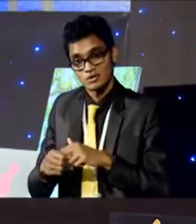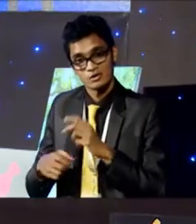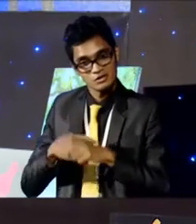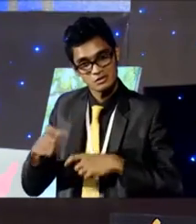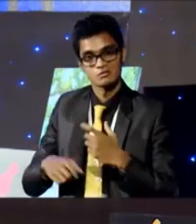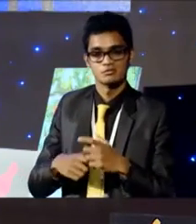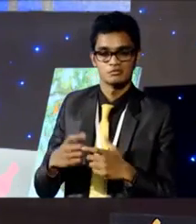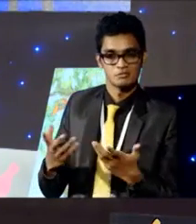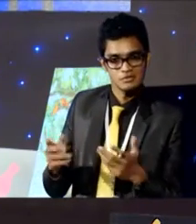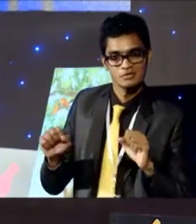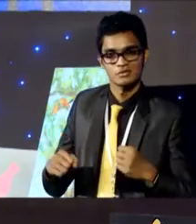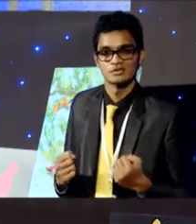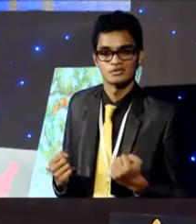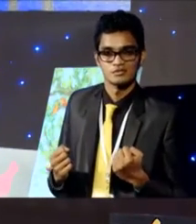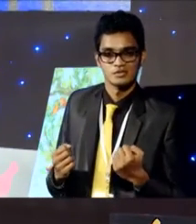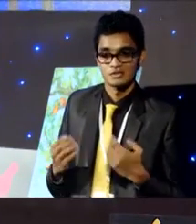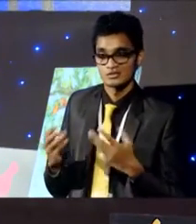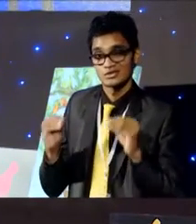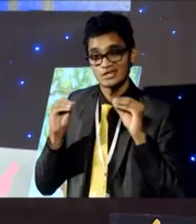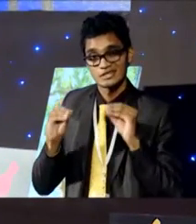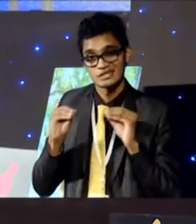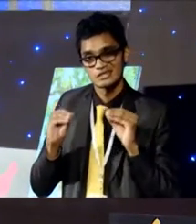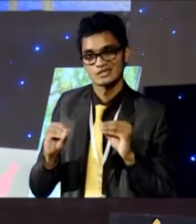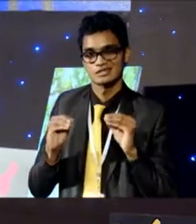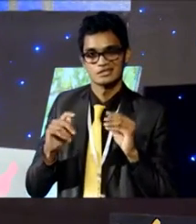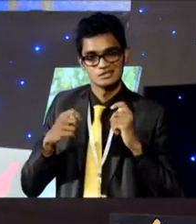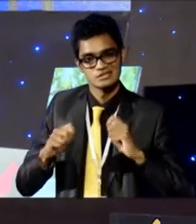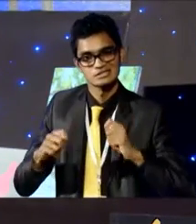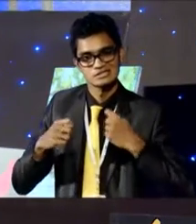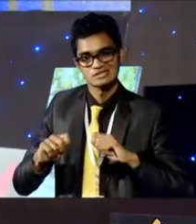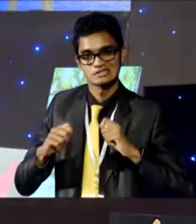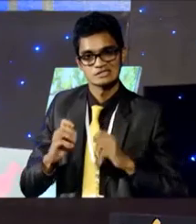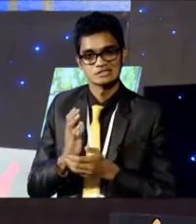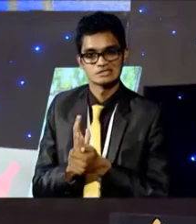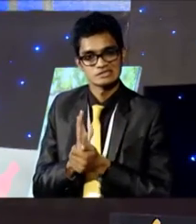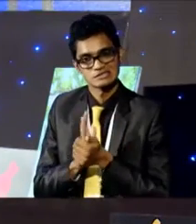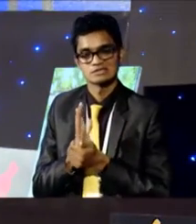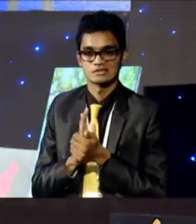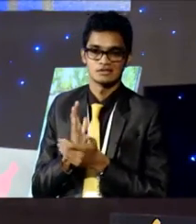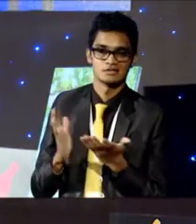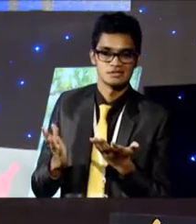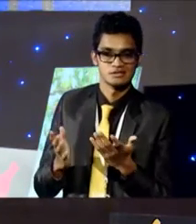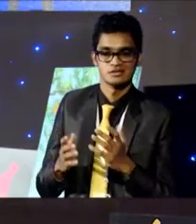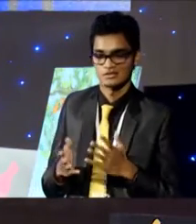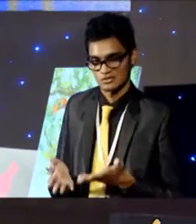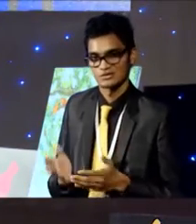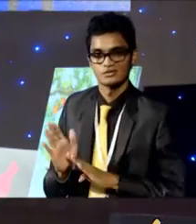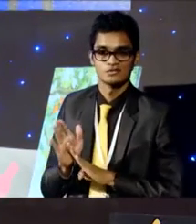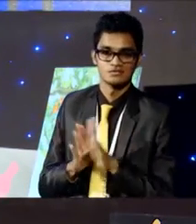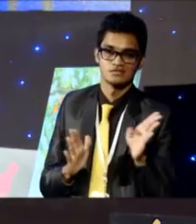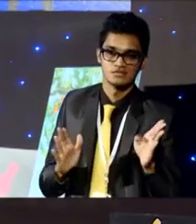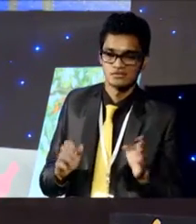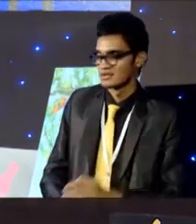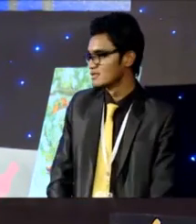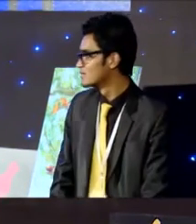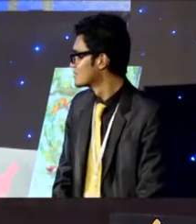Okay, that's one. I think that process is there, examples are there, and you can work with some of us, companies like ourselves.